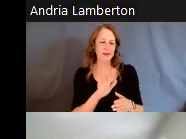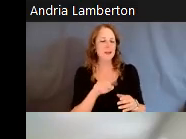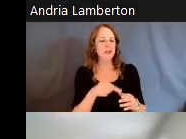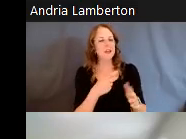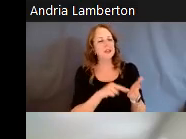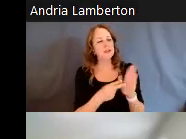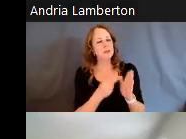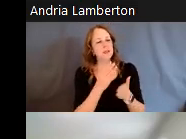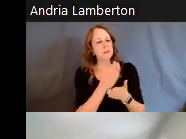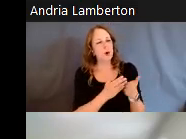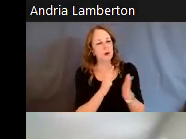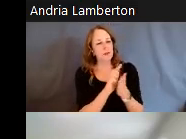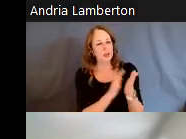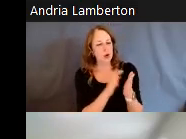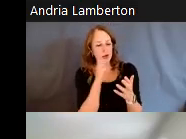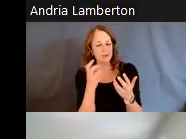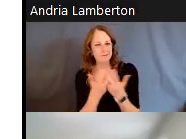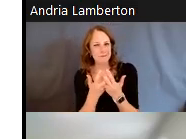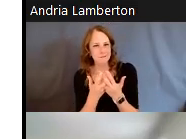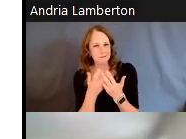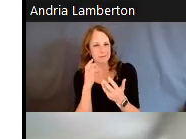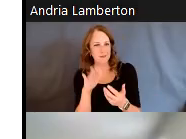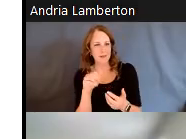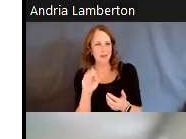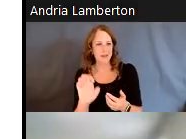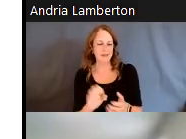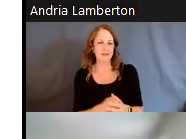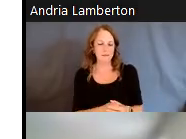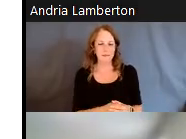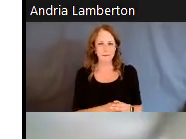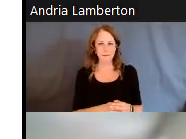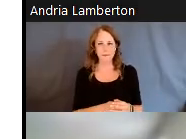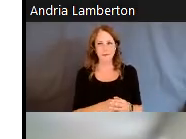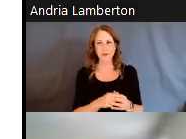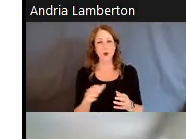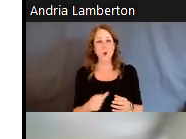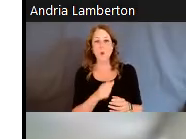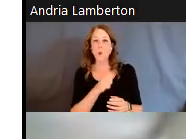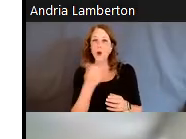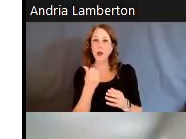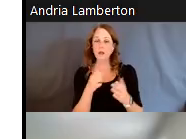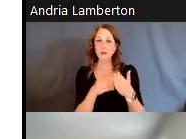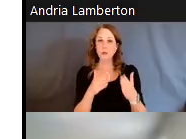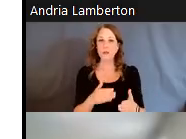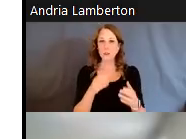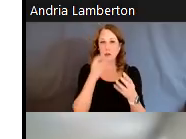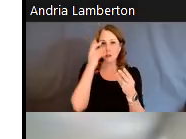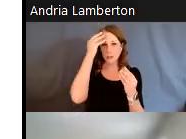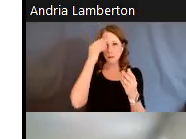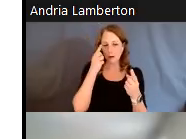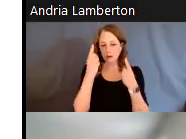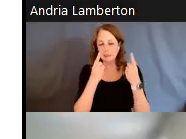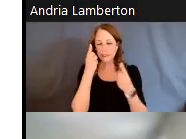law didn't occur. So what else do prosecutors consider? We mentioned